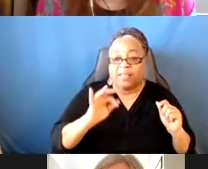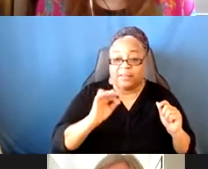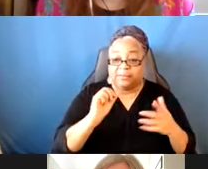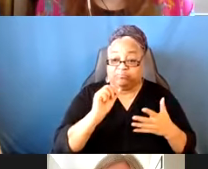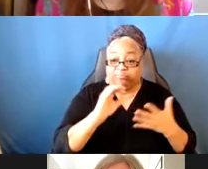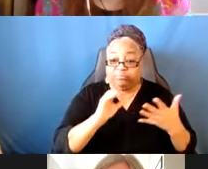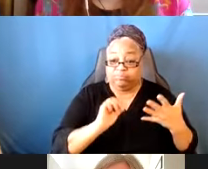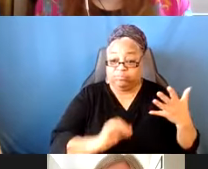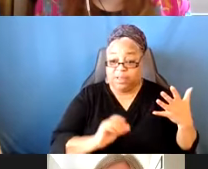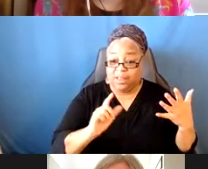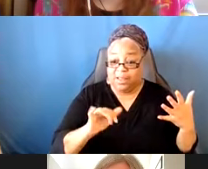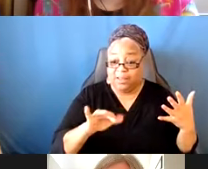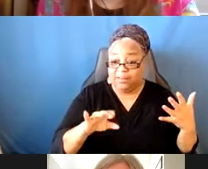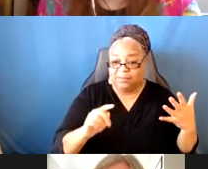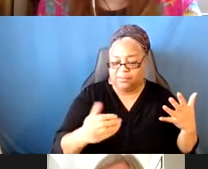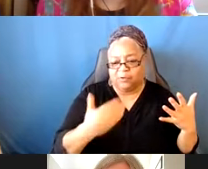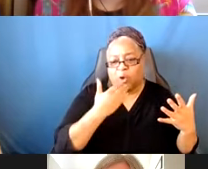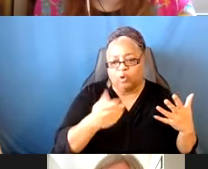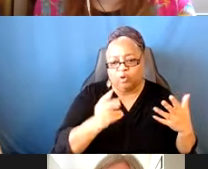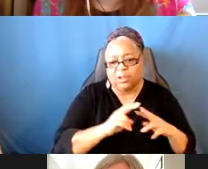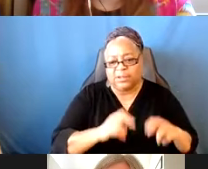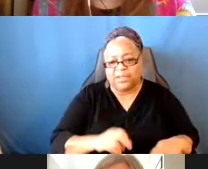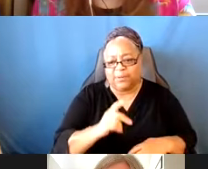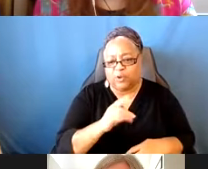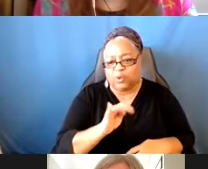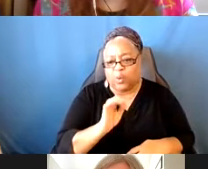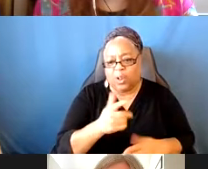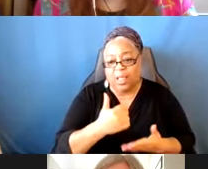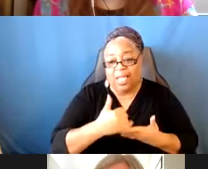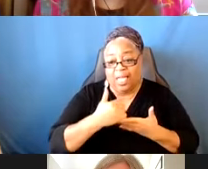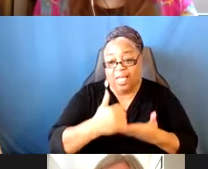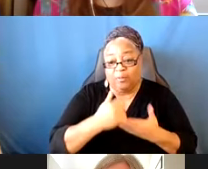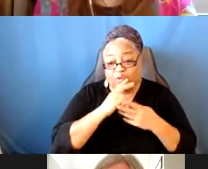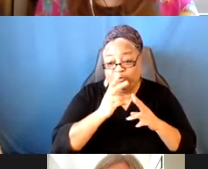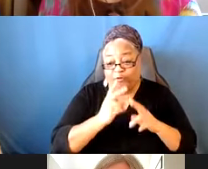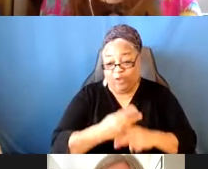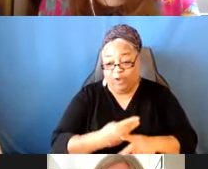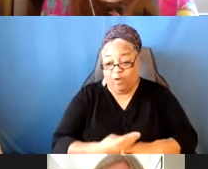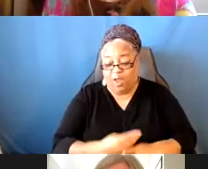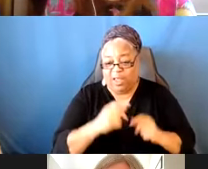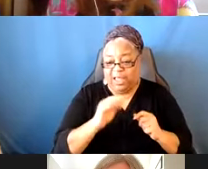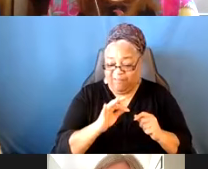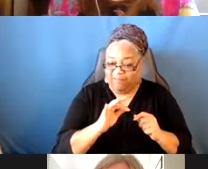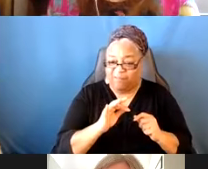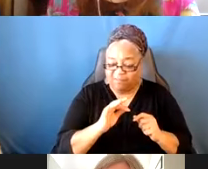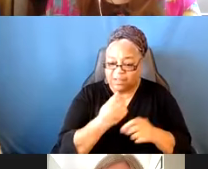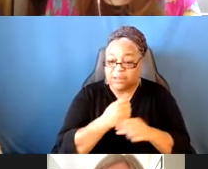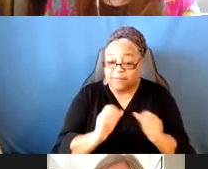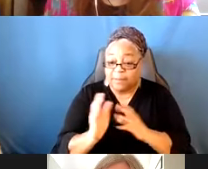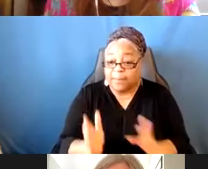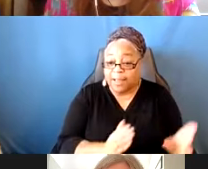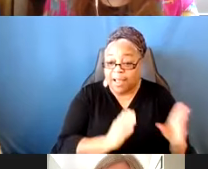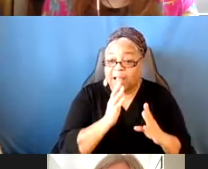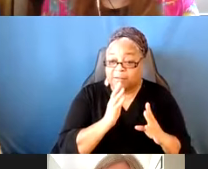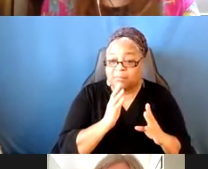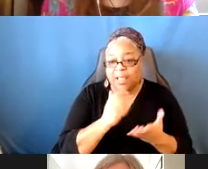a really good assessment tool for figuring out whether the safety plan you've created is useful. Is it individualized? Does it